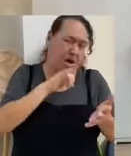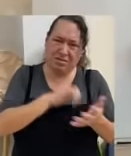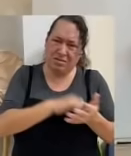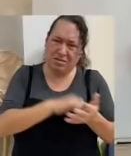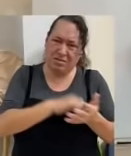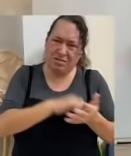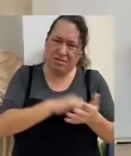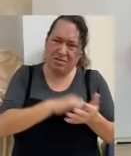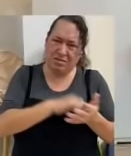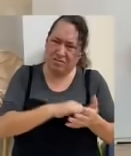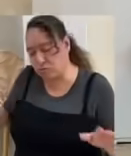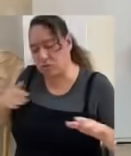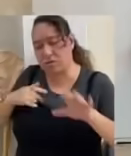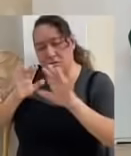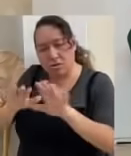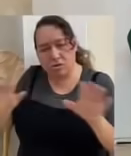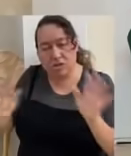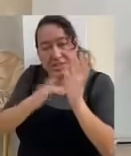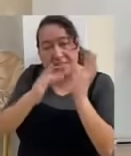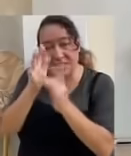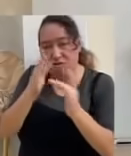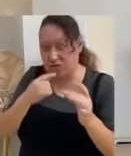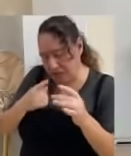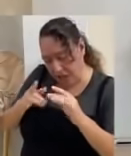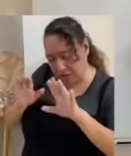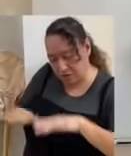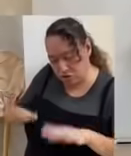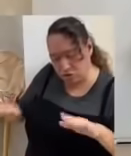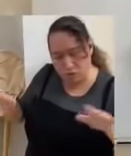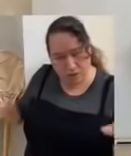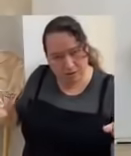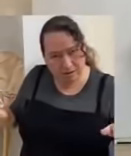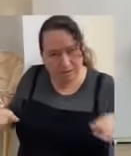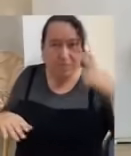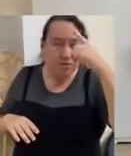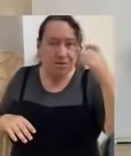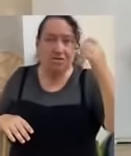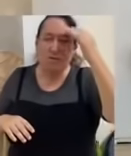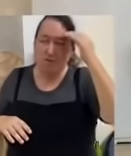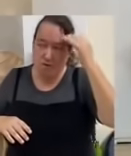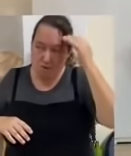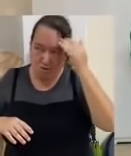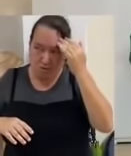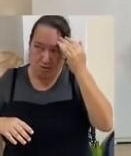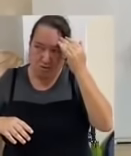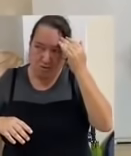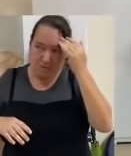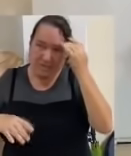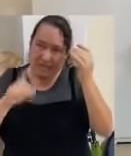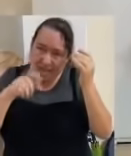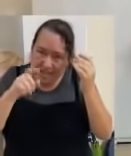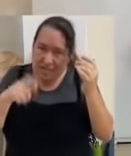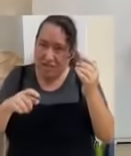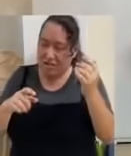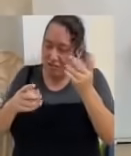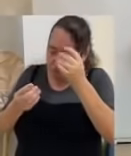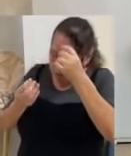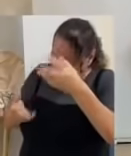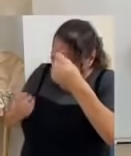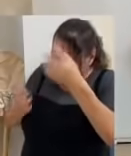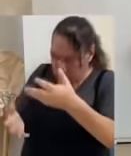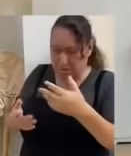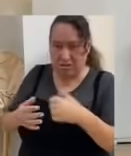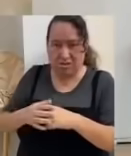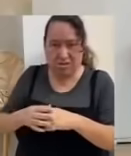children, children. He says children because he knows that they need to be formed.